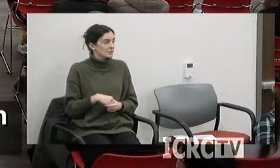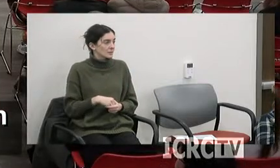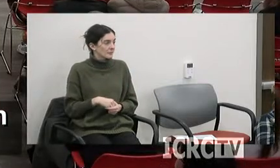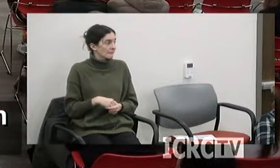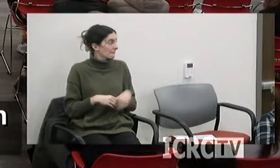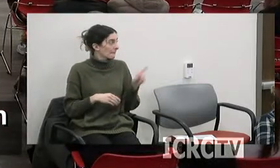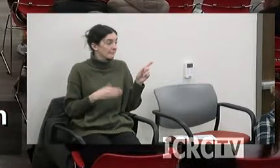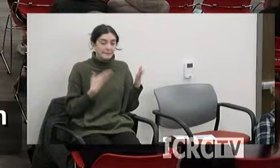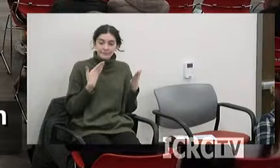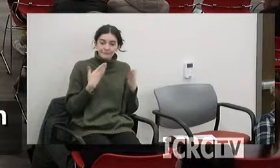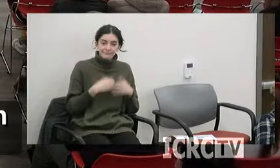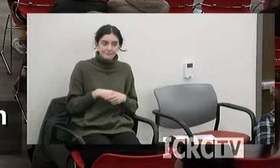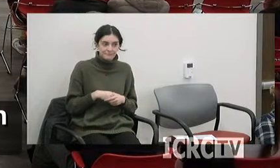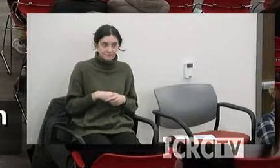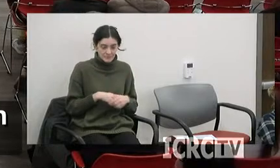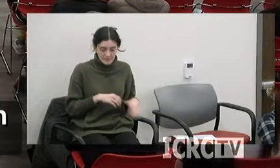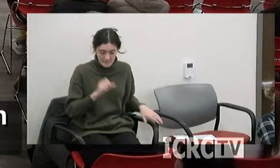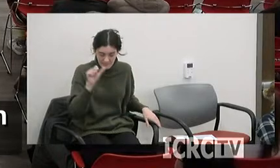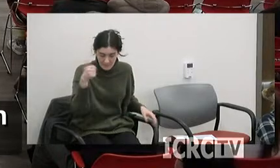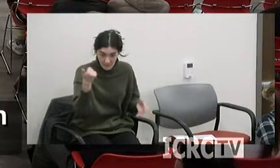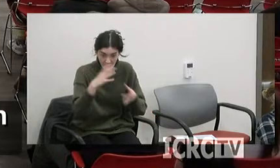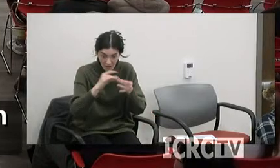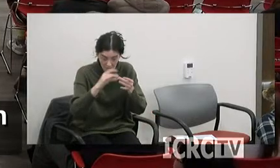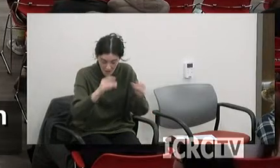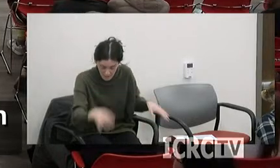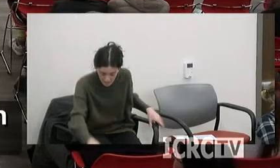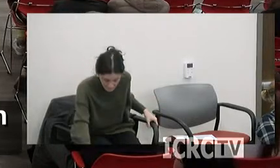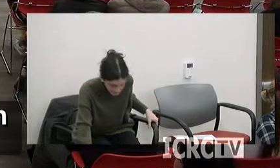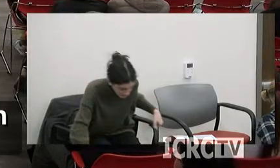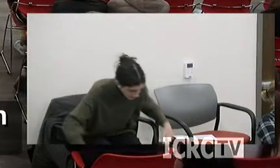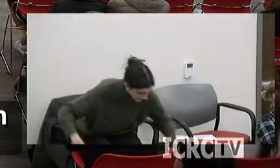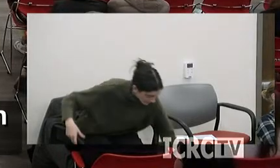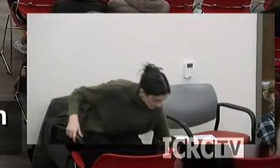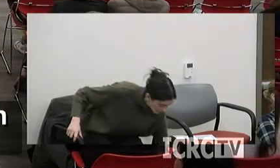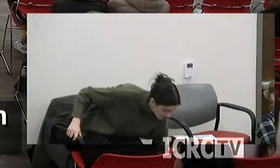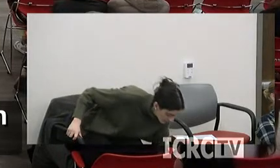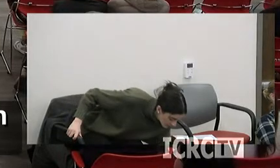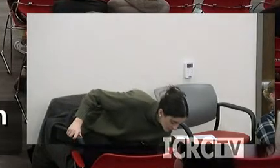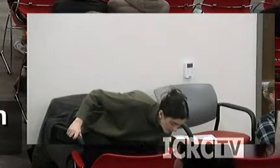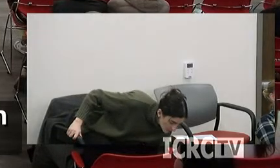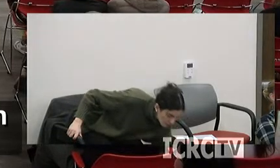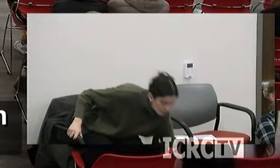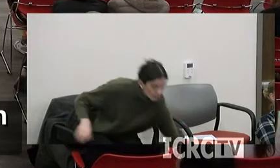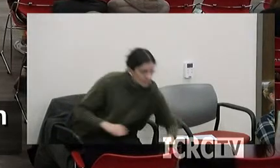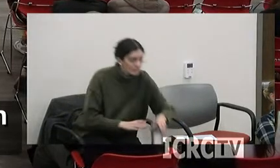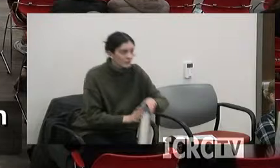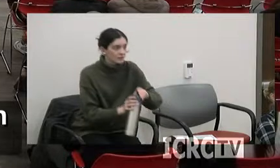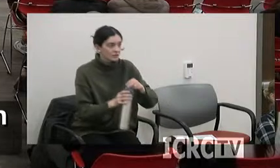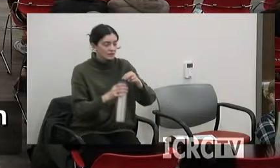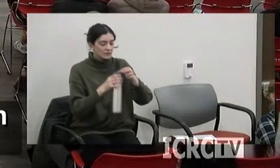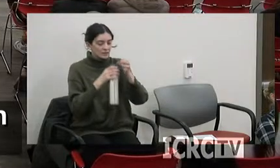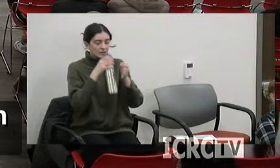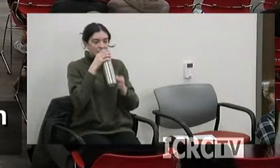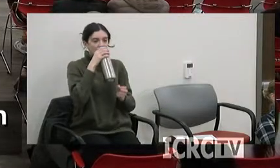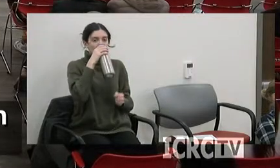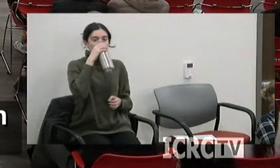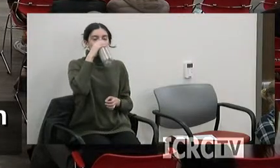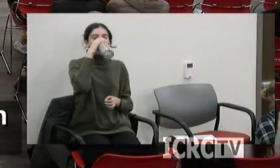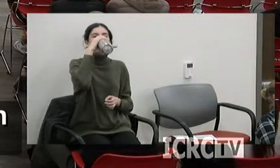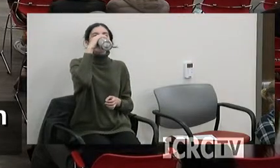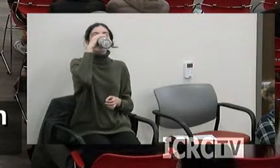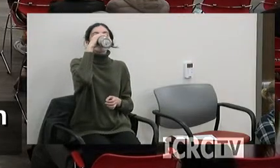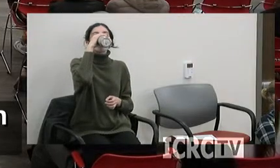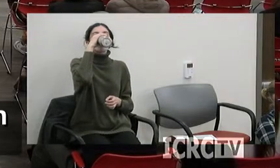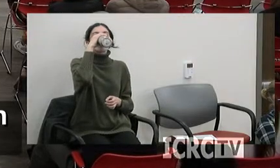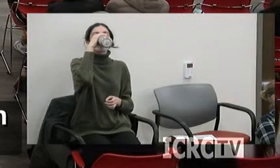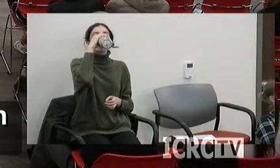Thanks, Paul. Any other comments? Okay, we're going to be voting for these one at a time. I already have a motion and a second